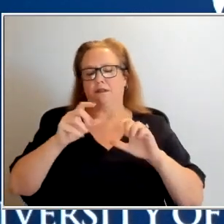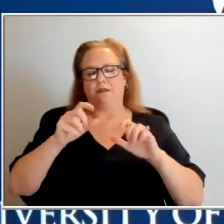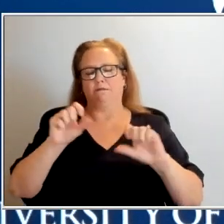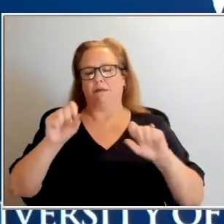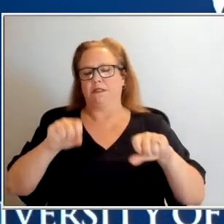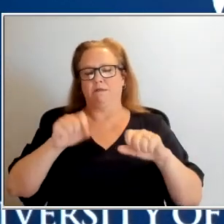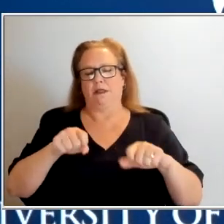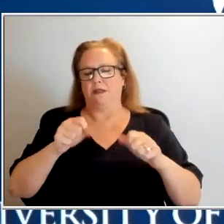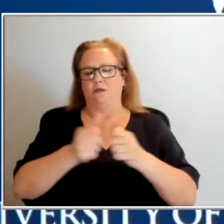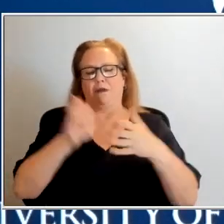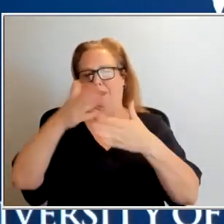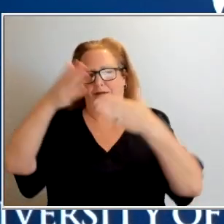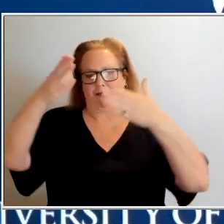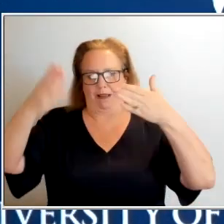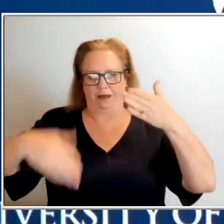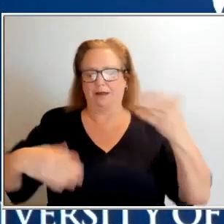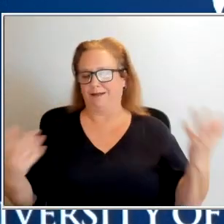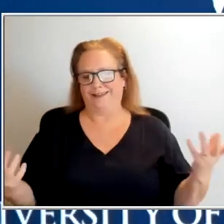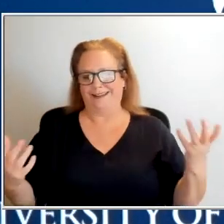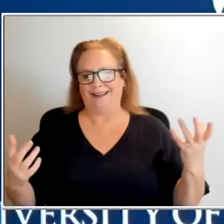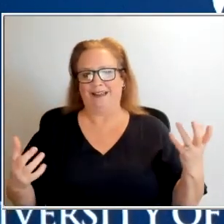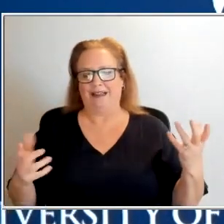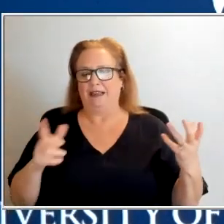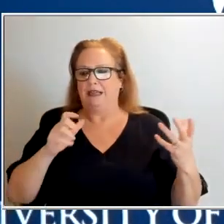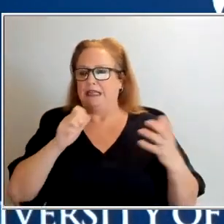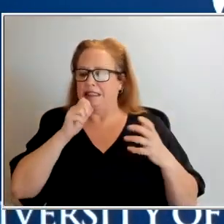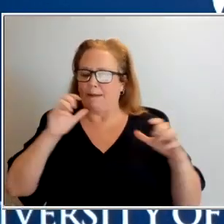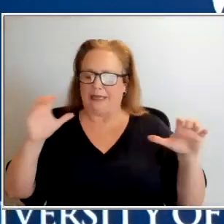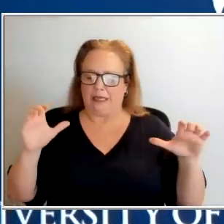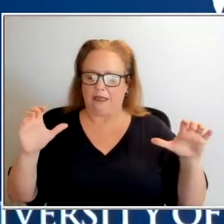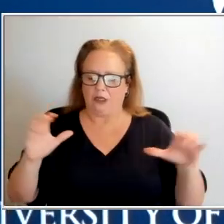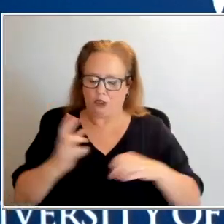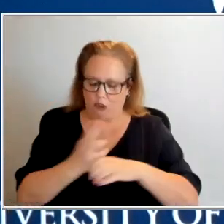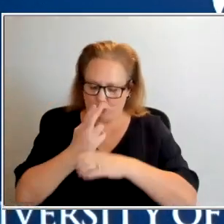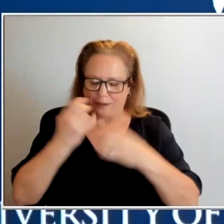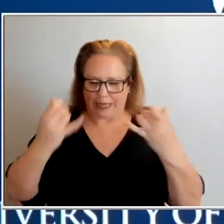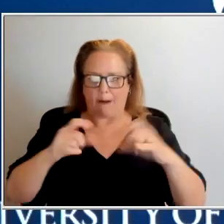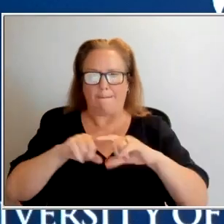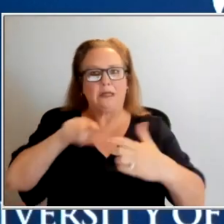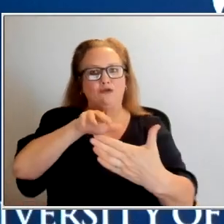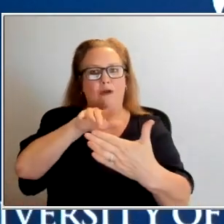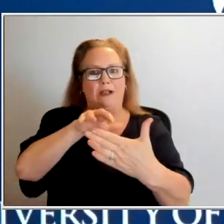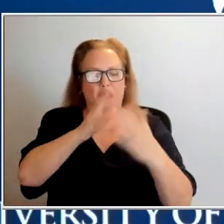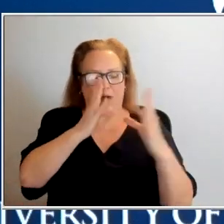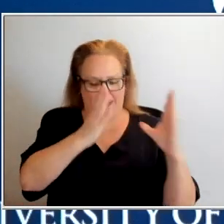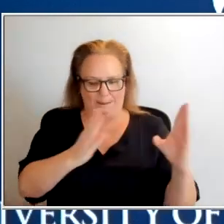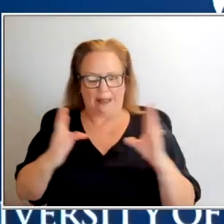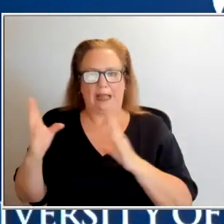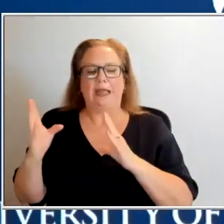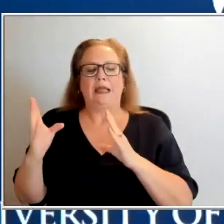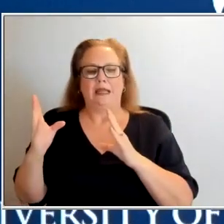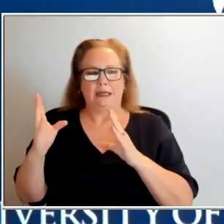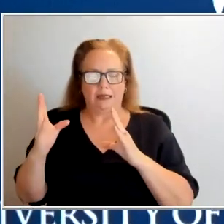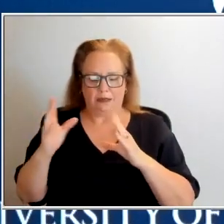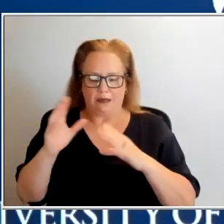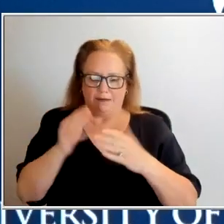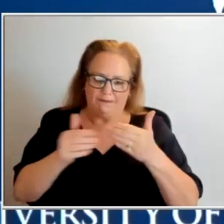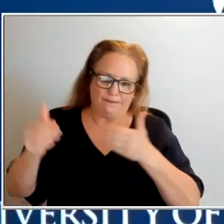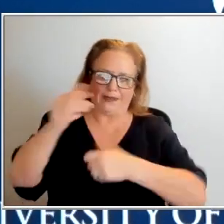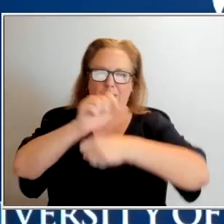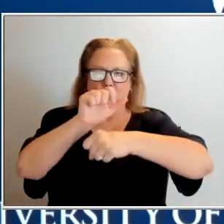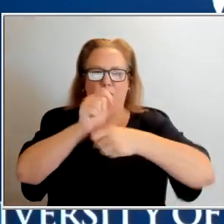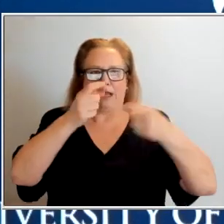So it's not actively being used, but there are lots of trials being planned, bench-side work being done, things like